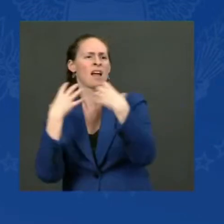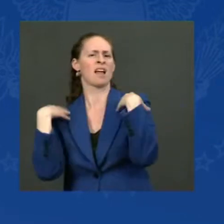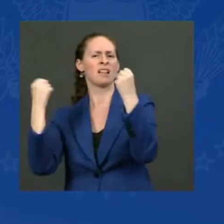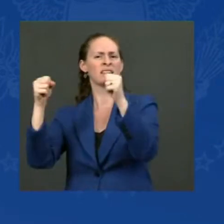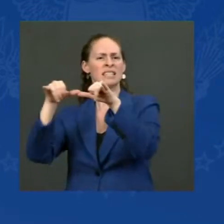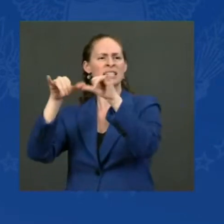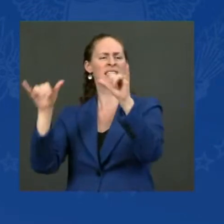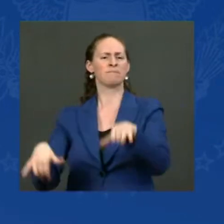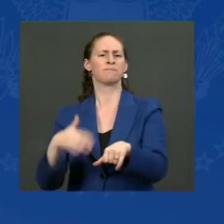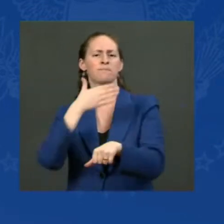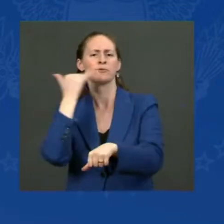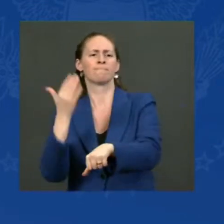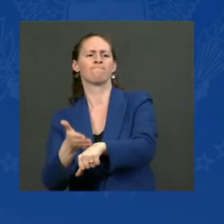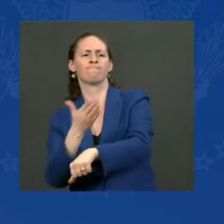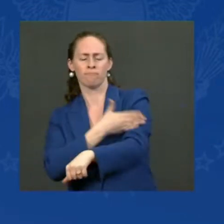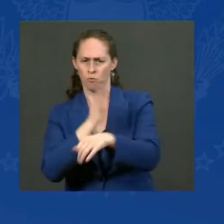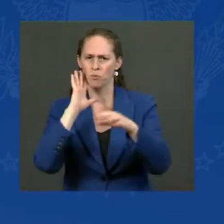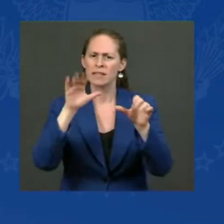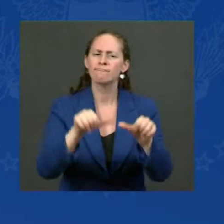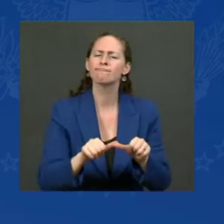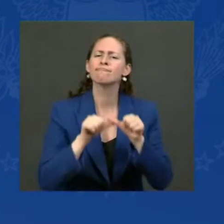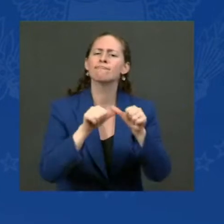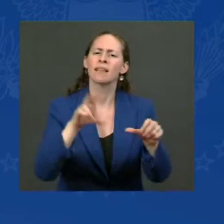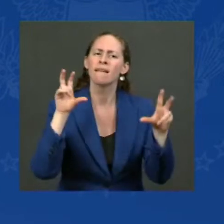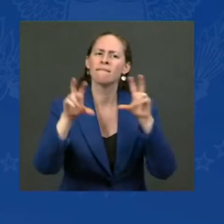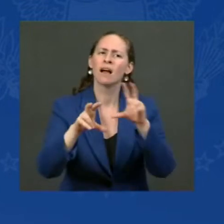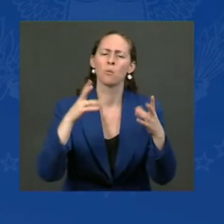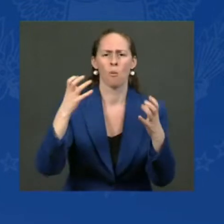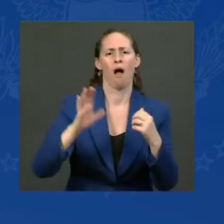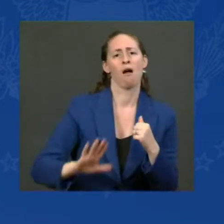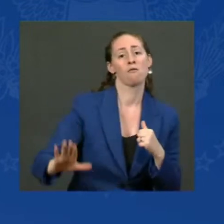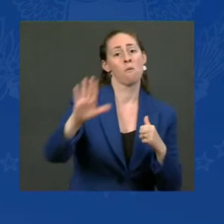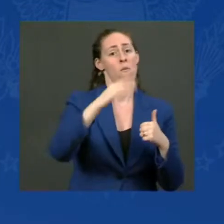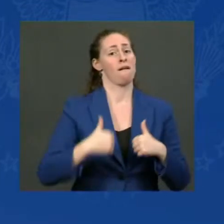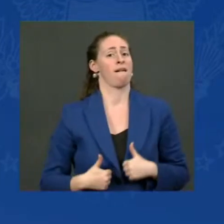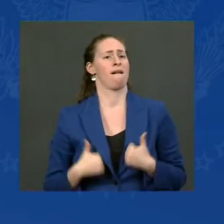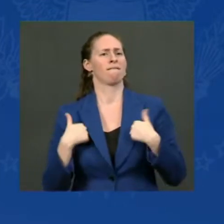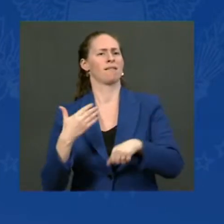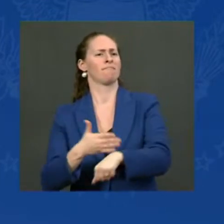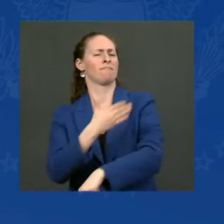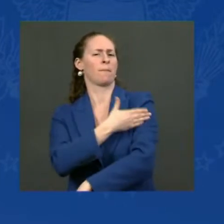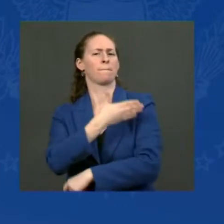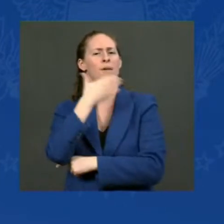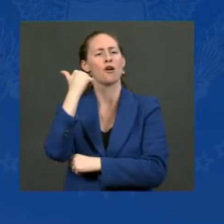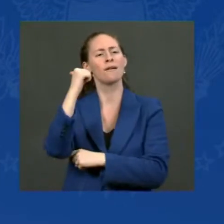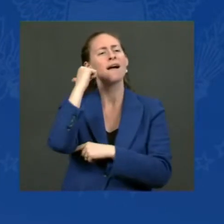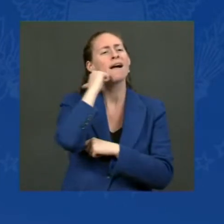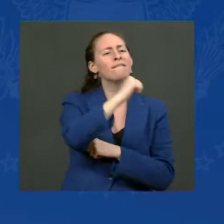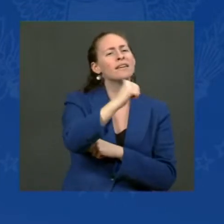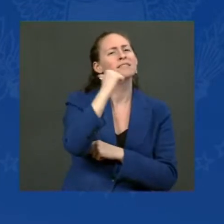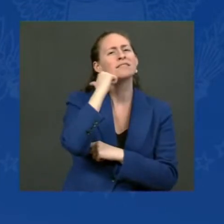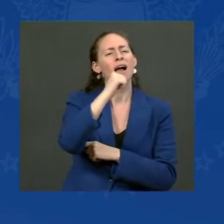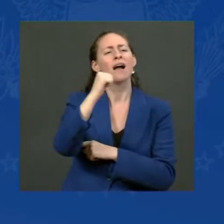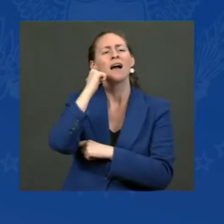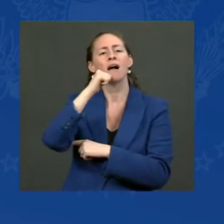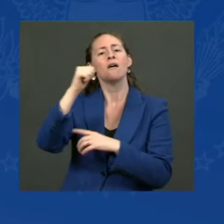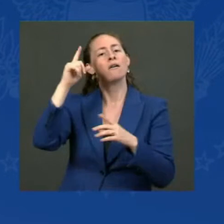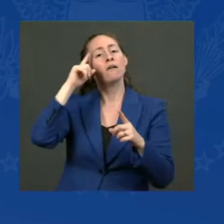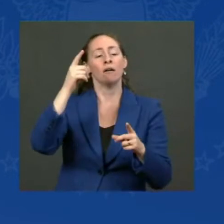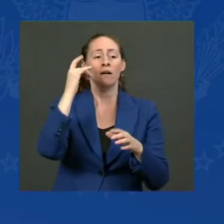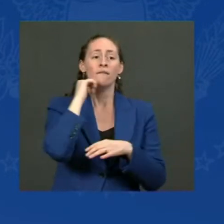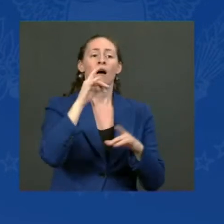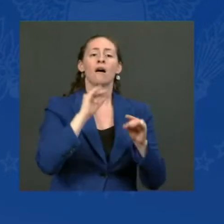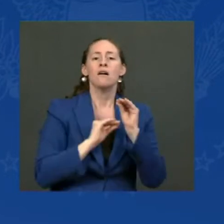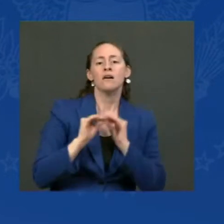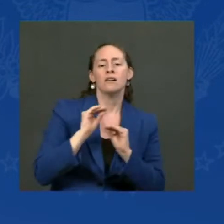vital investments to make people's lives better every single day. Just give them a little breathing room. And